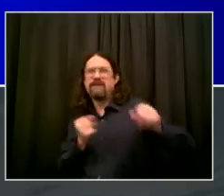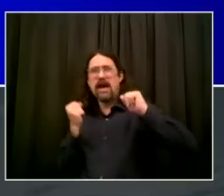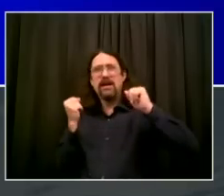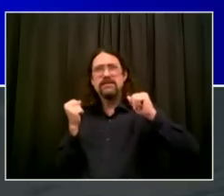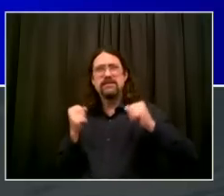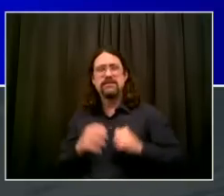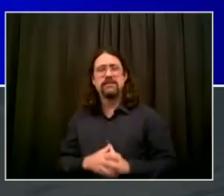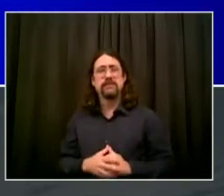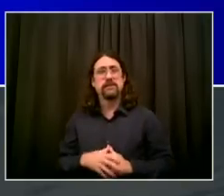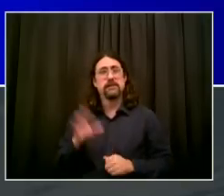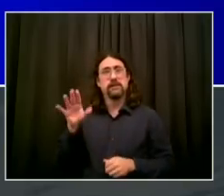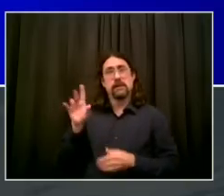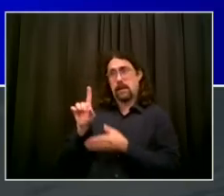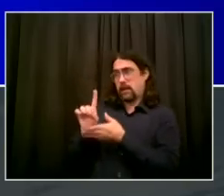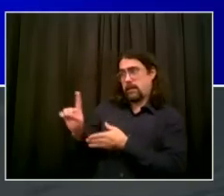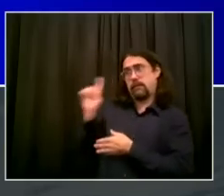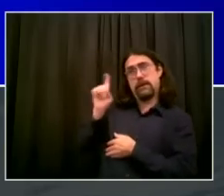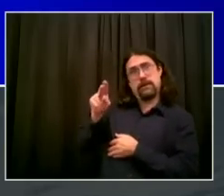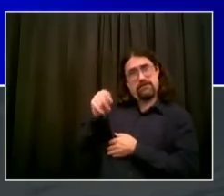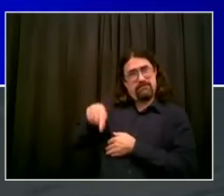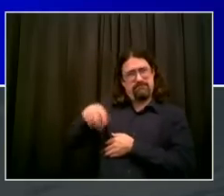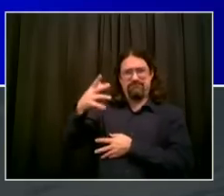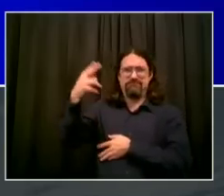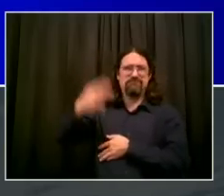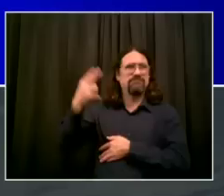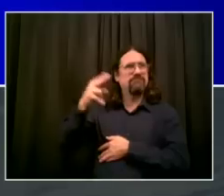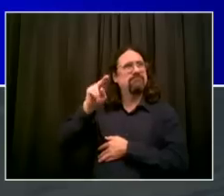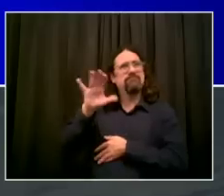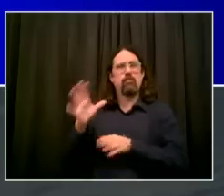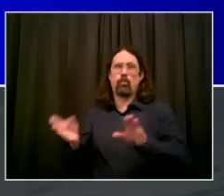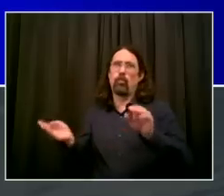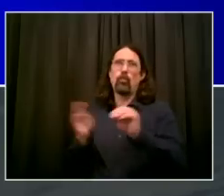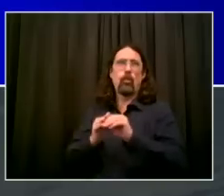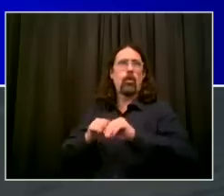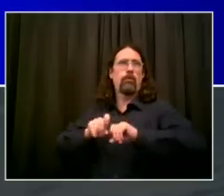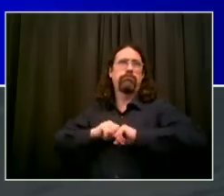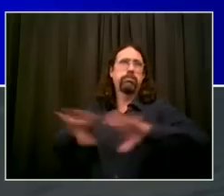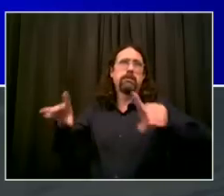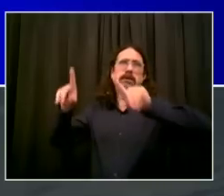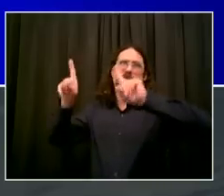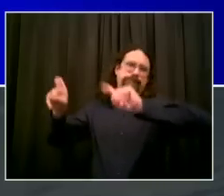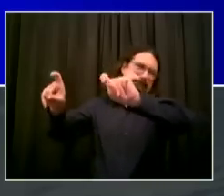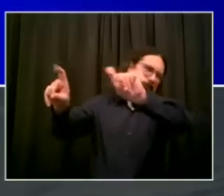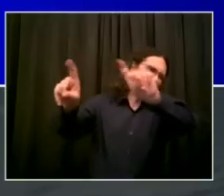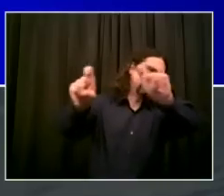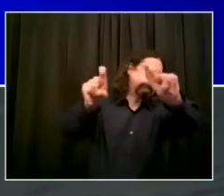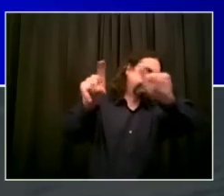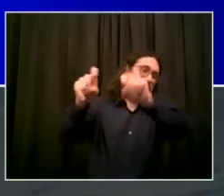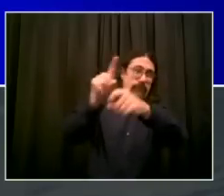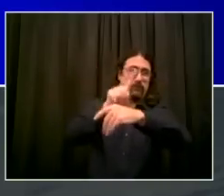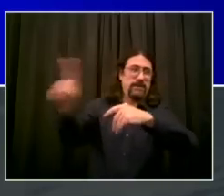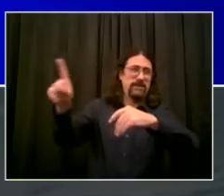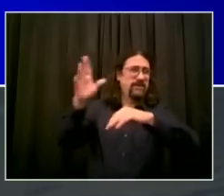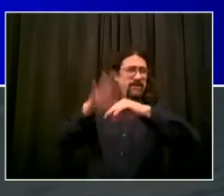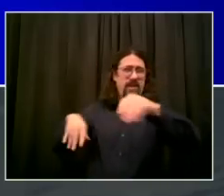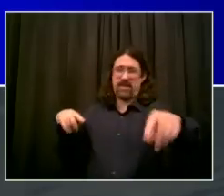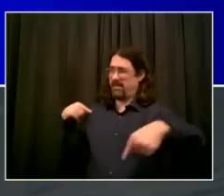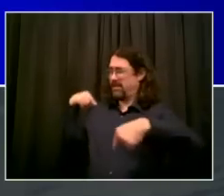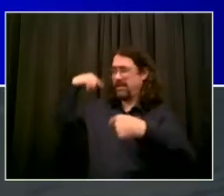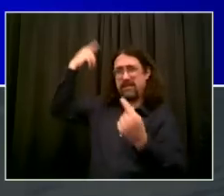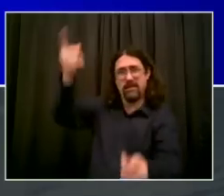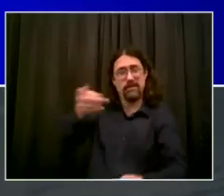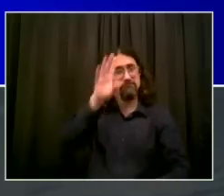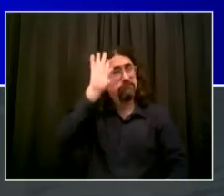250,000 tests for the whole city. We need to keep going. We need to keep making sure more and more people in every